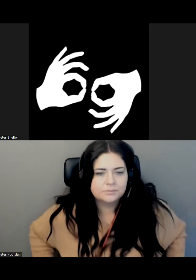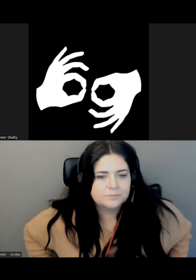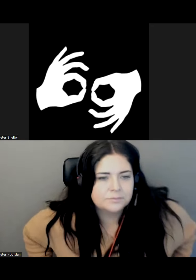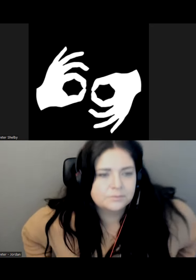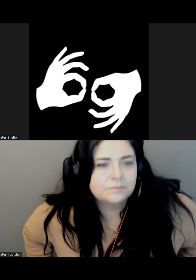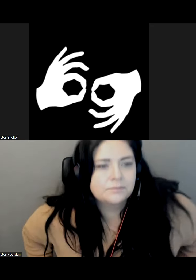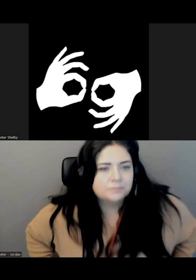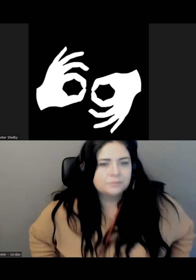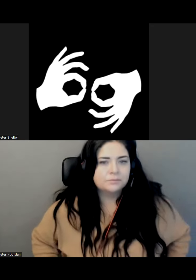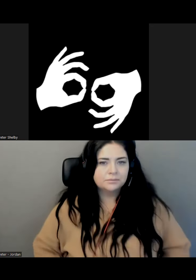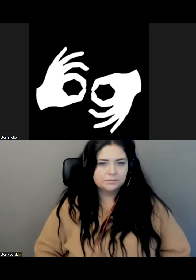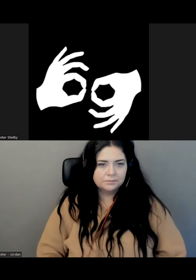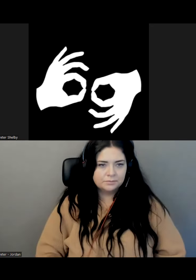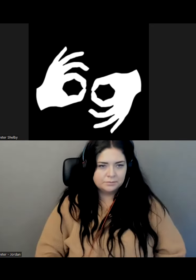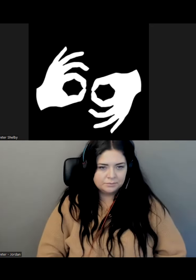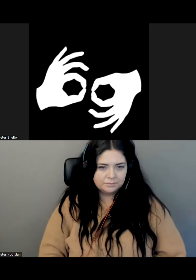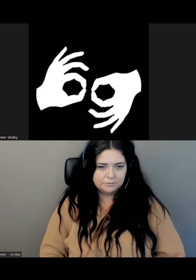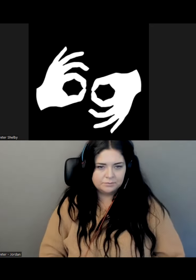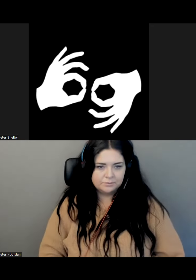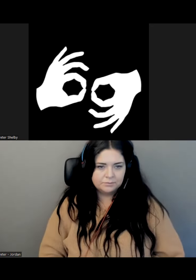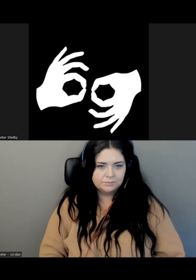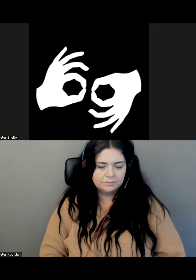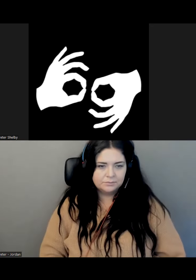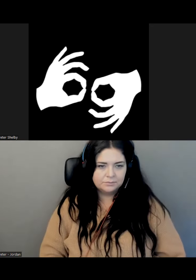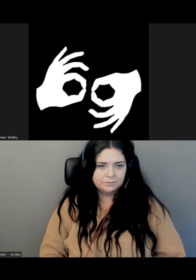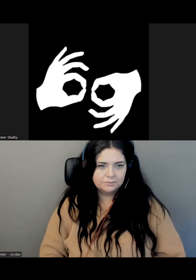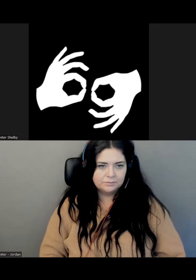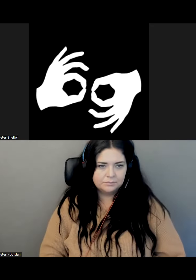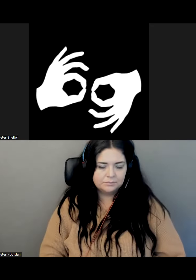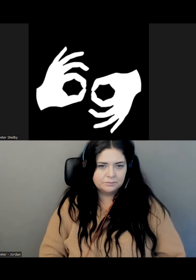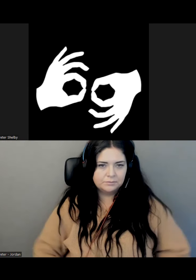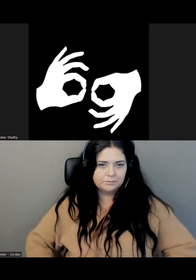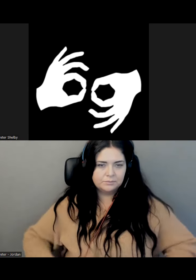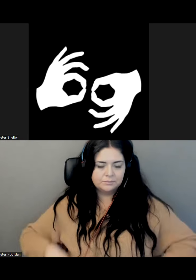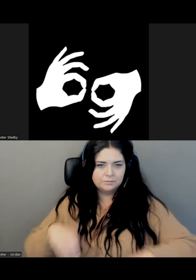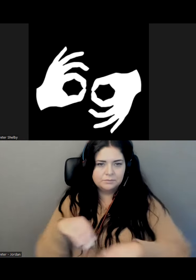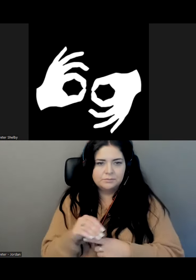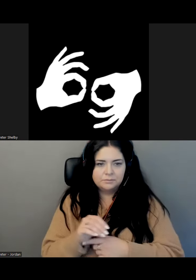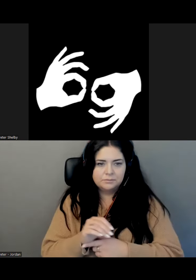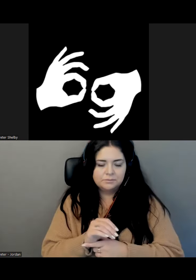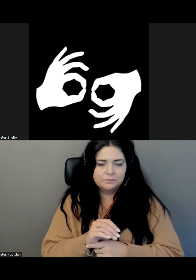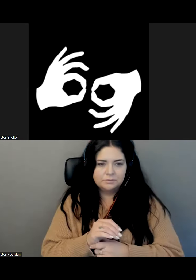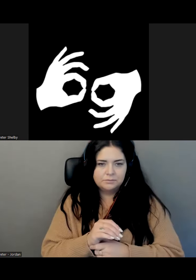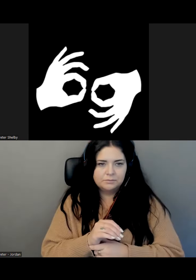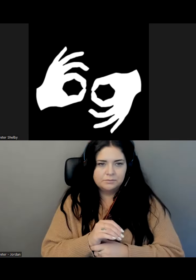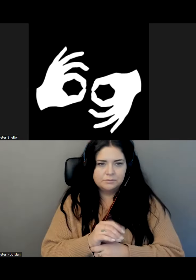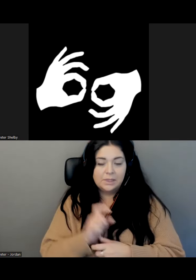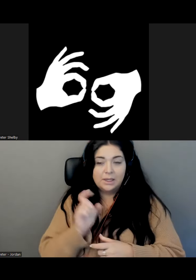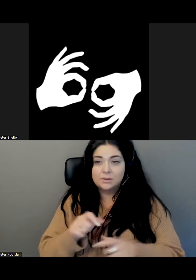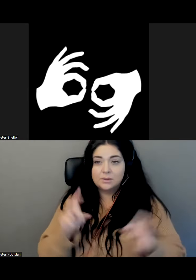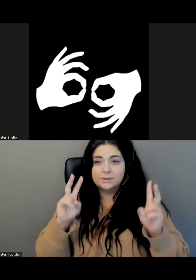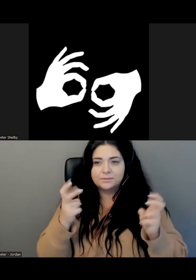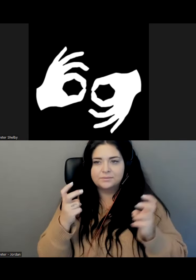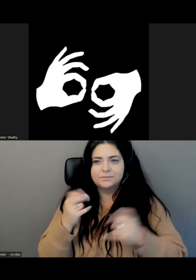This is a really big topic and probably research that somebody has at least heard a little bit about within the last